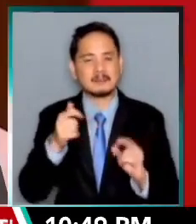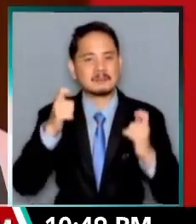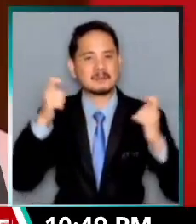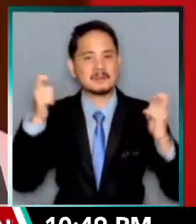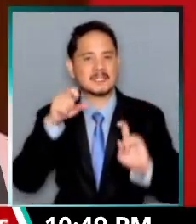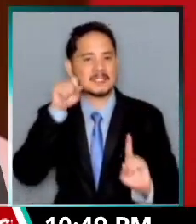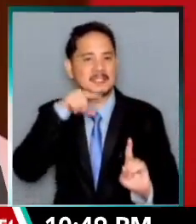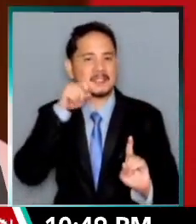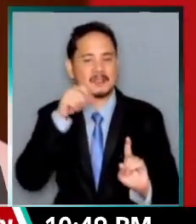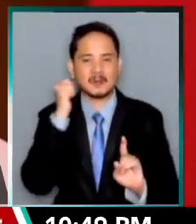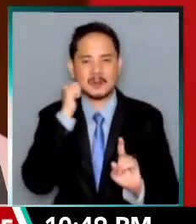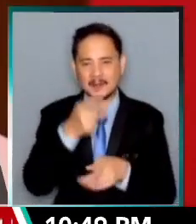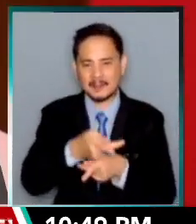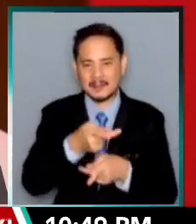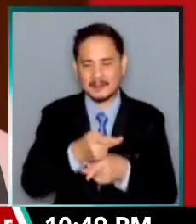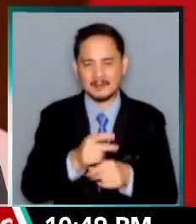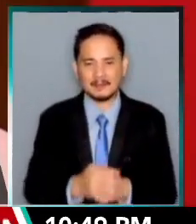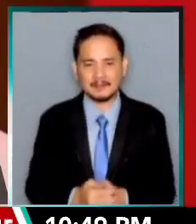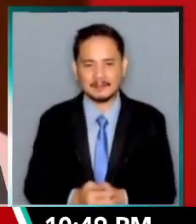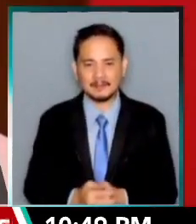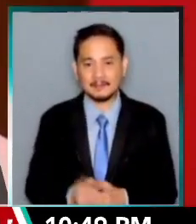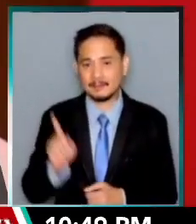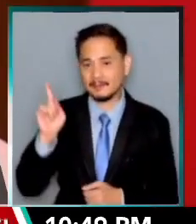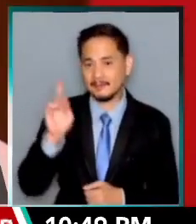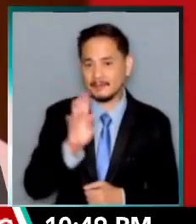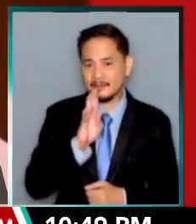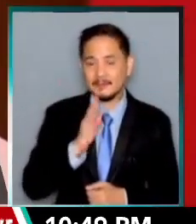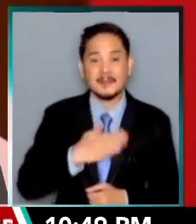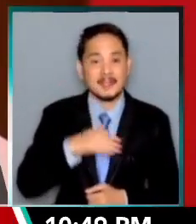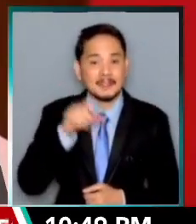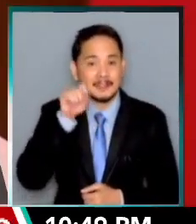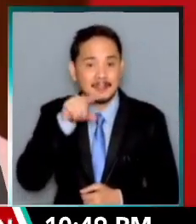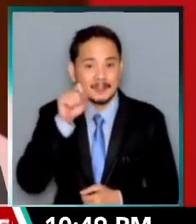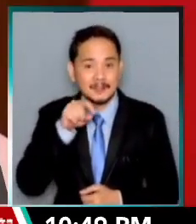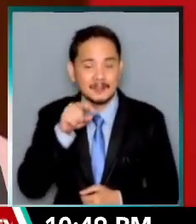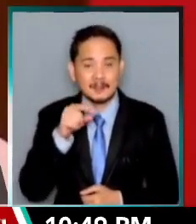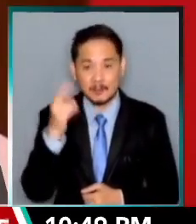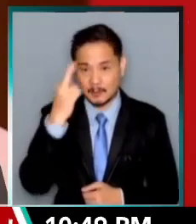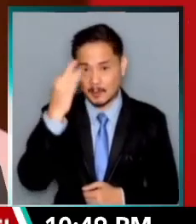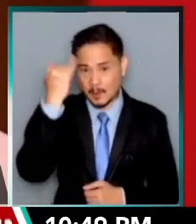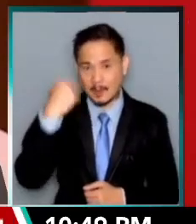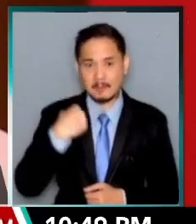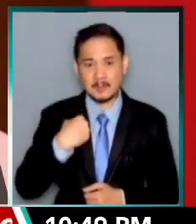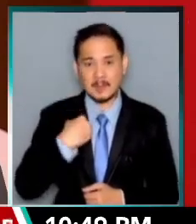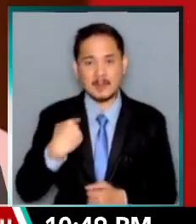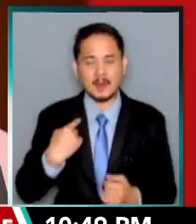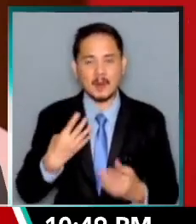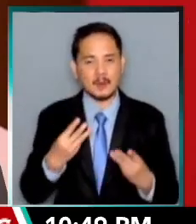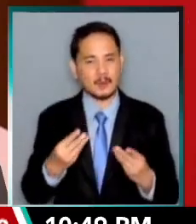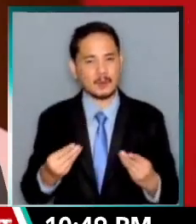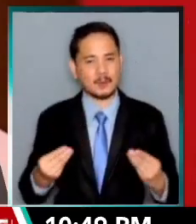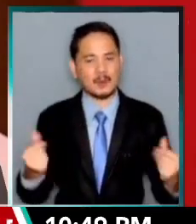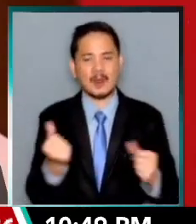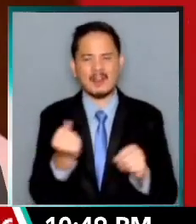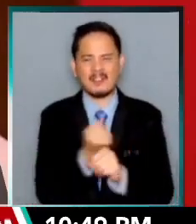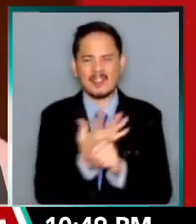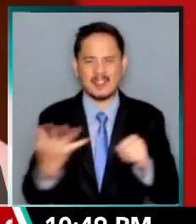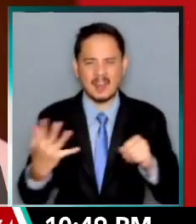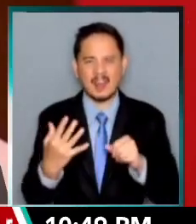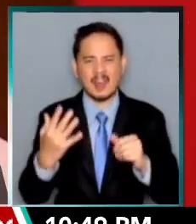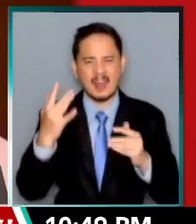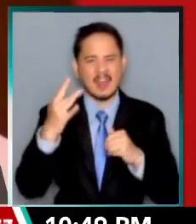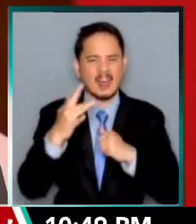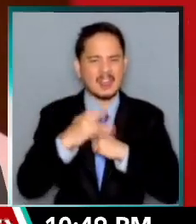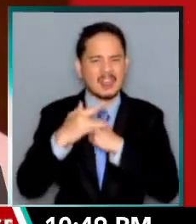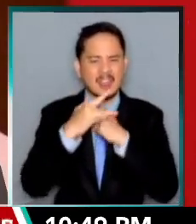ginagabayan. My sister, you know boy, that reason why I'm also okay now, after everything that I've been through, was because of my sister